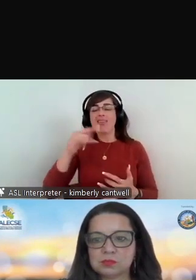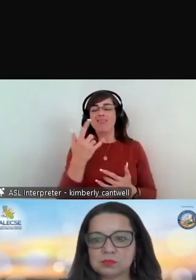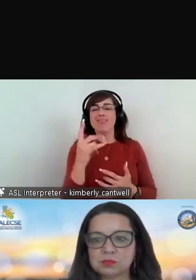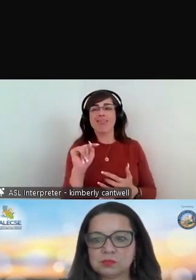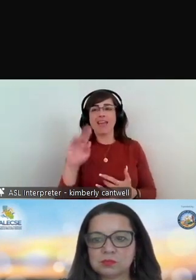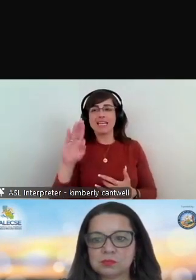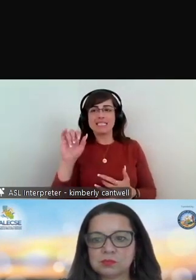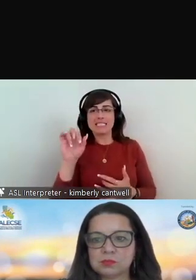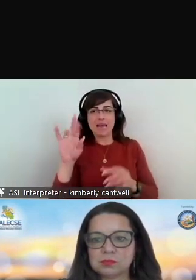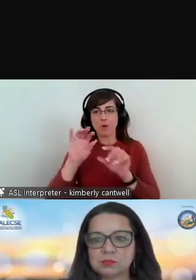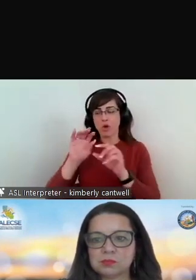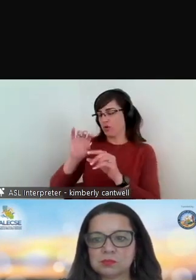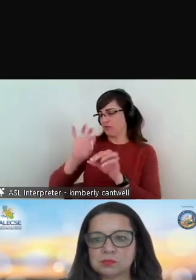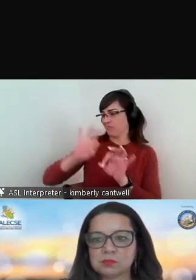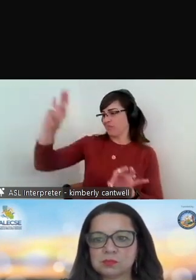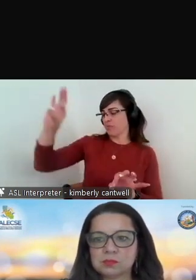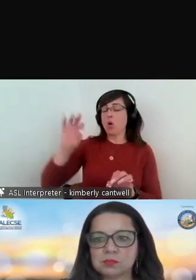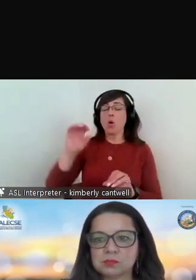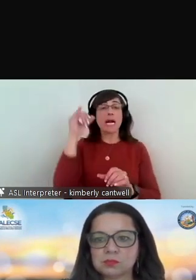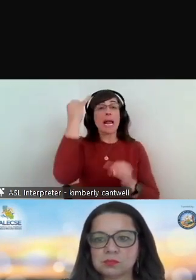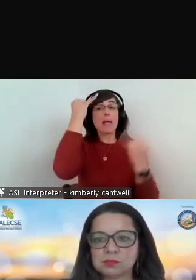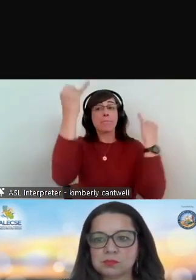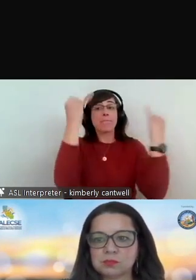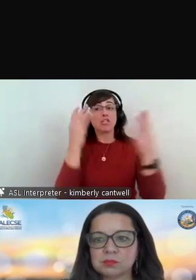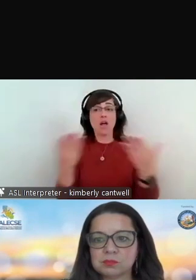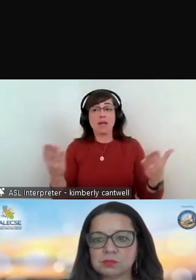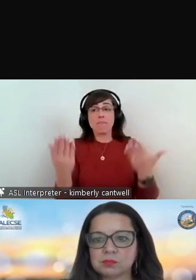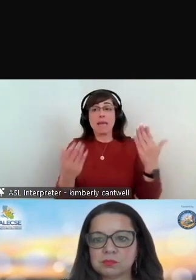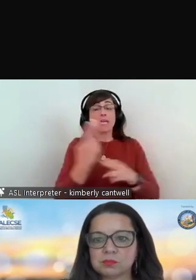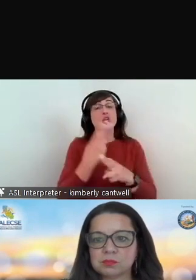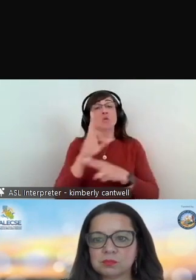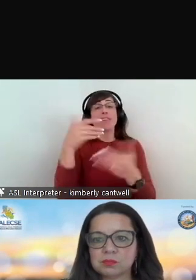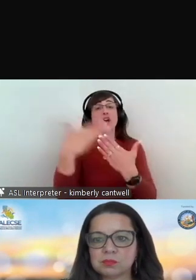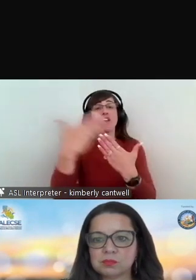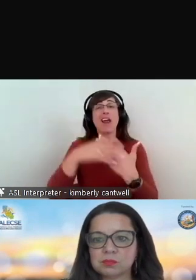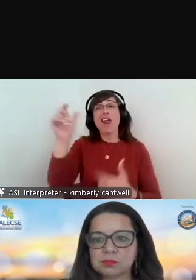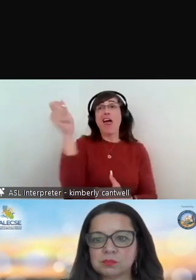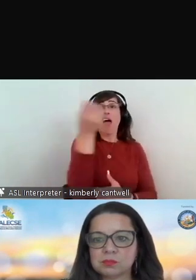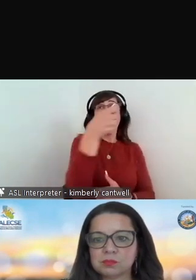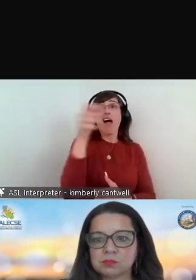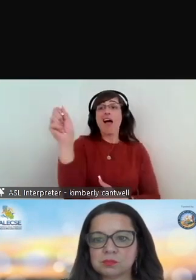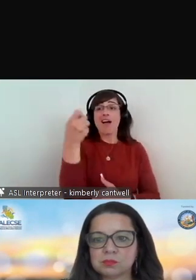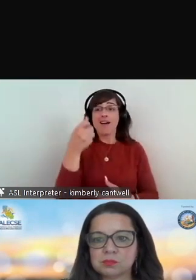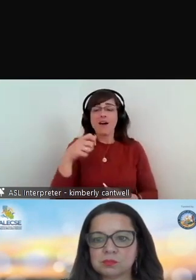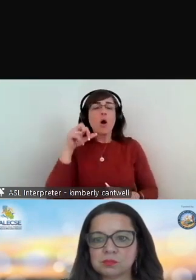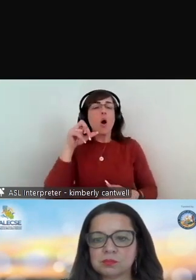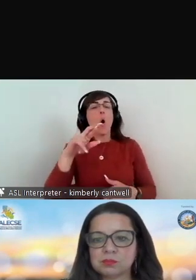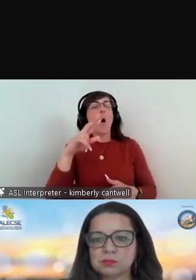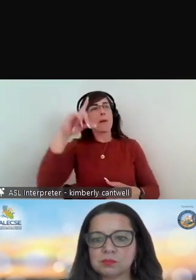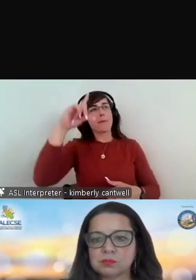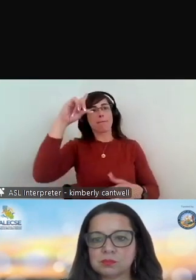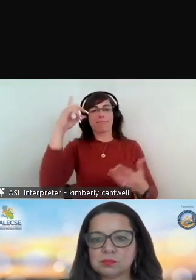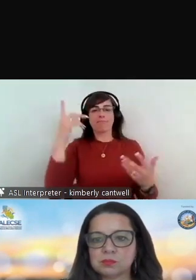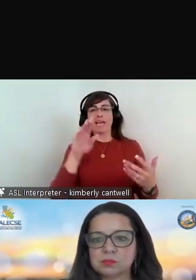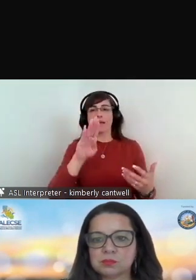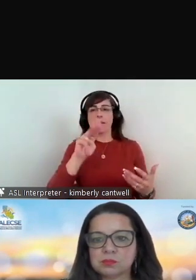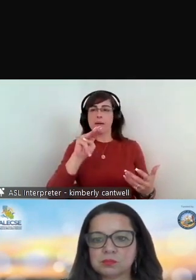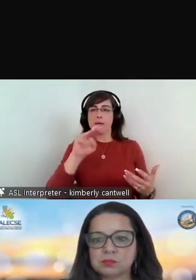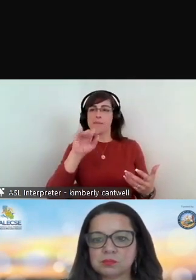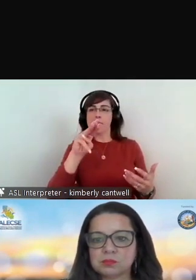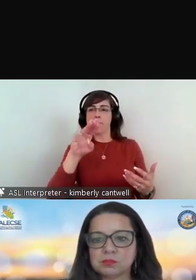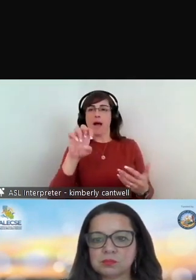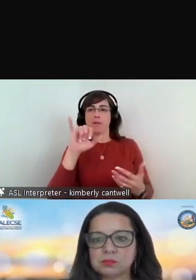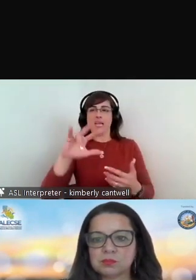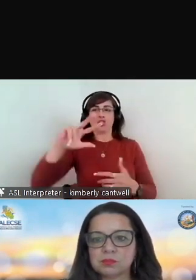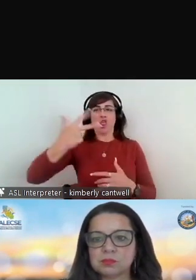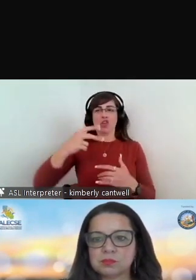an imaginary object. So they might kind of just move their hand around, or mime something. So that's the third